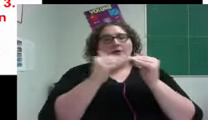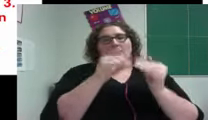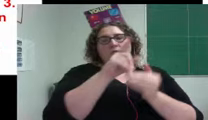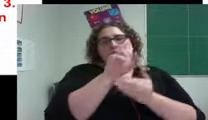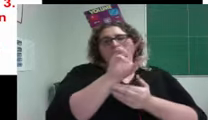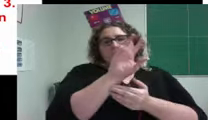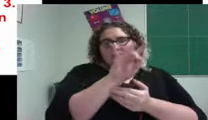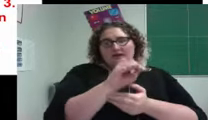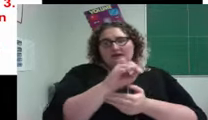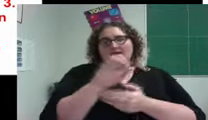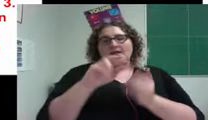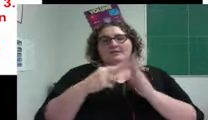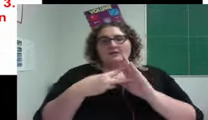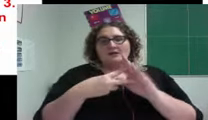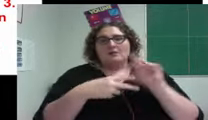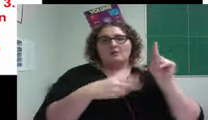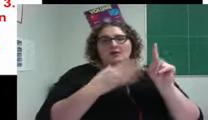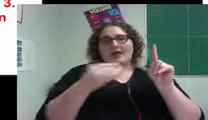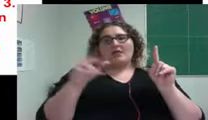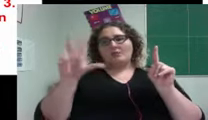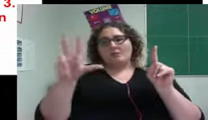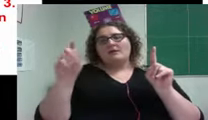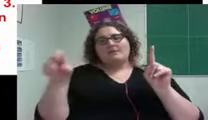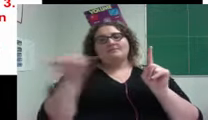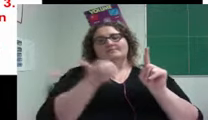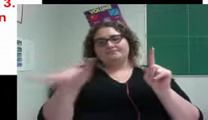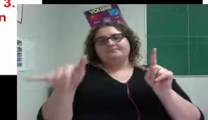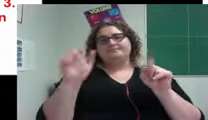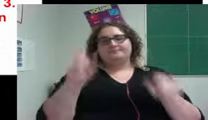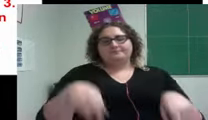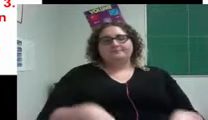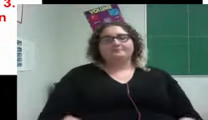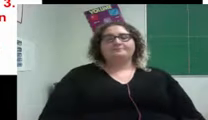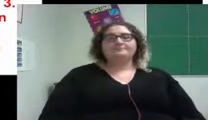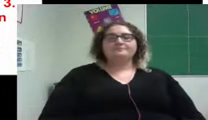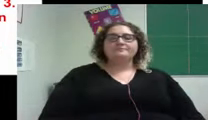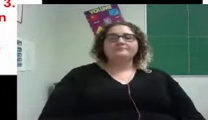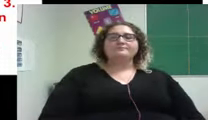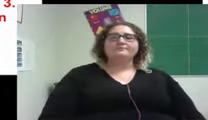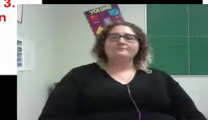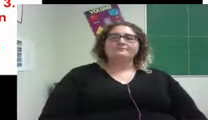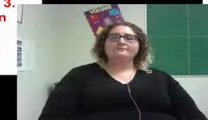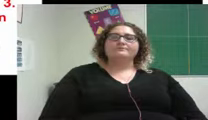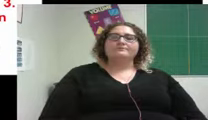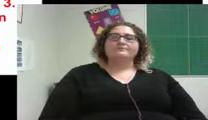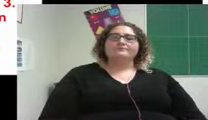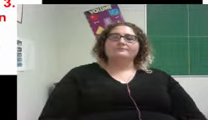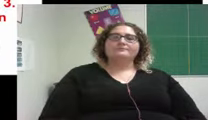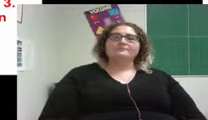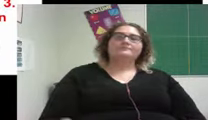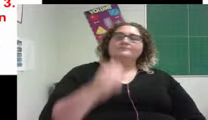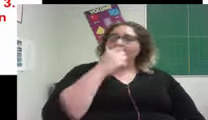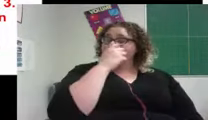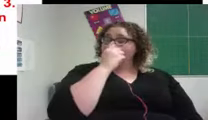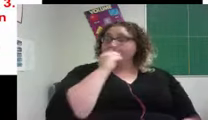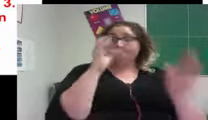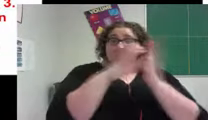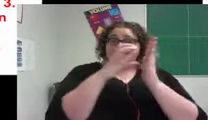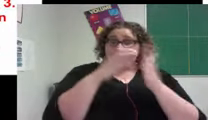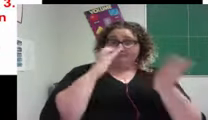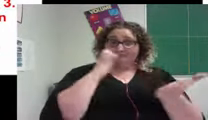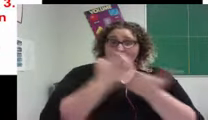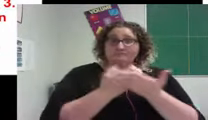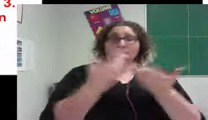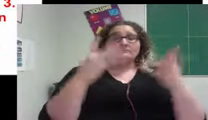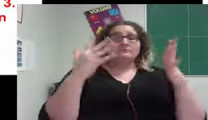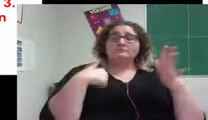Okay. The paragraph proof. We've already proven this with a 2-column proof, but it says, given that angle